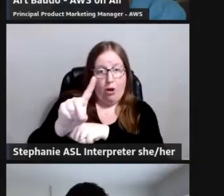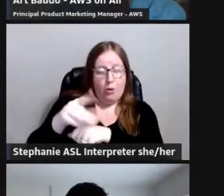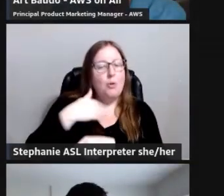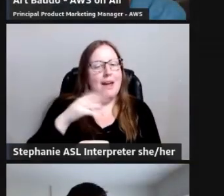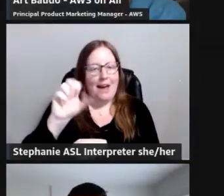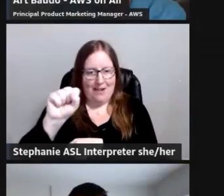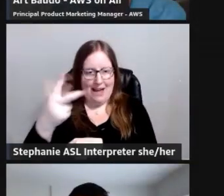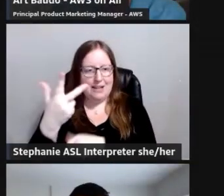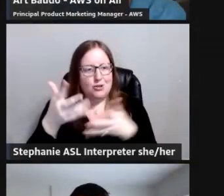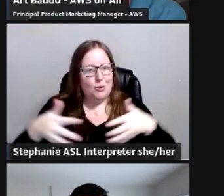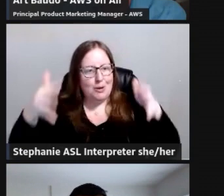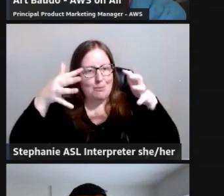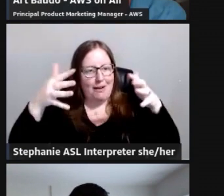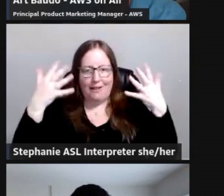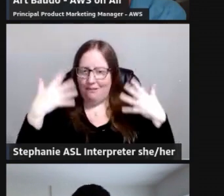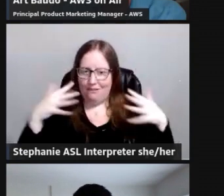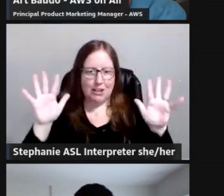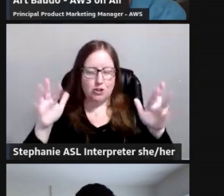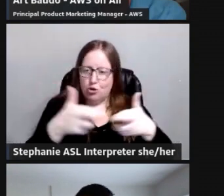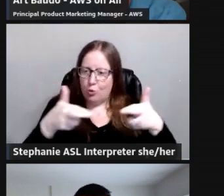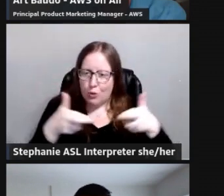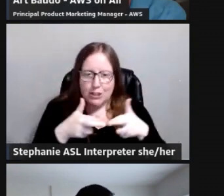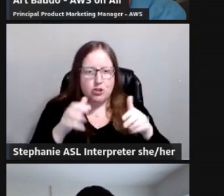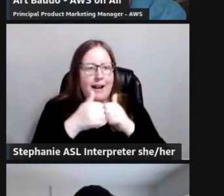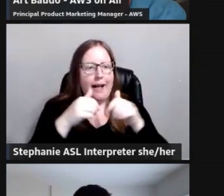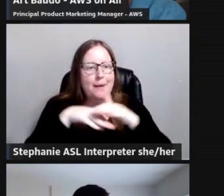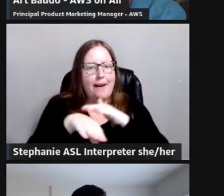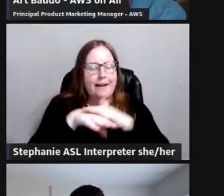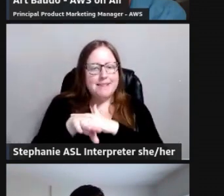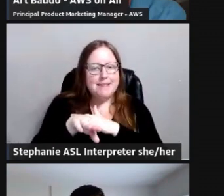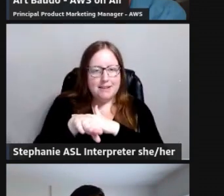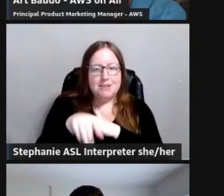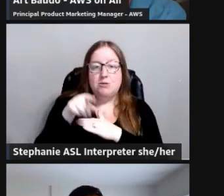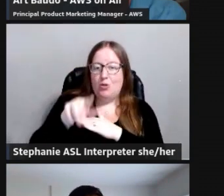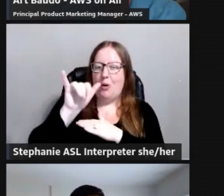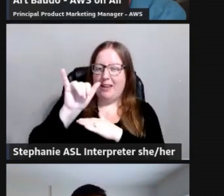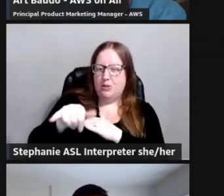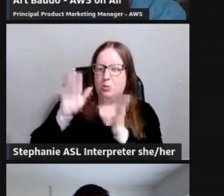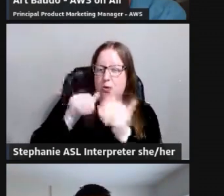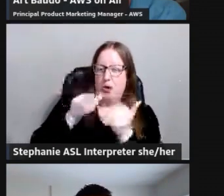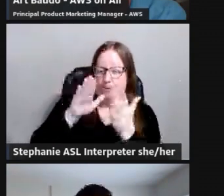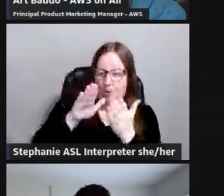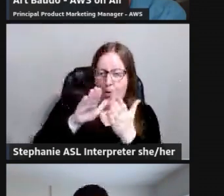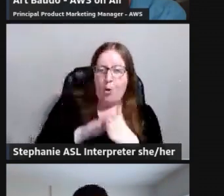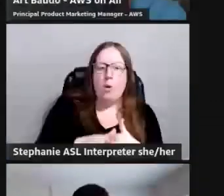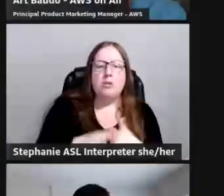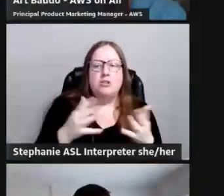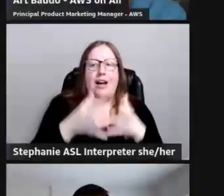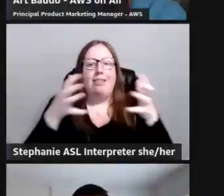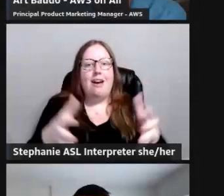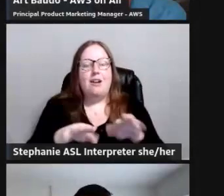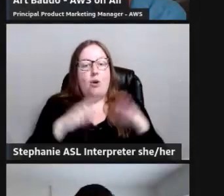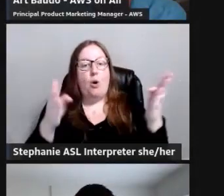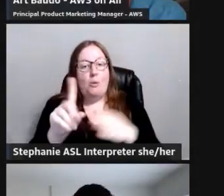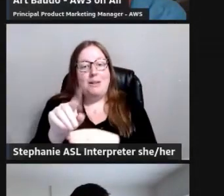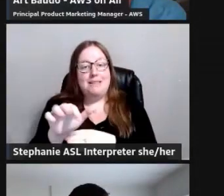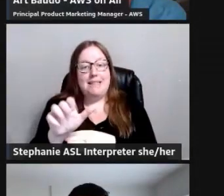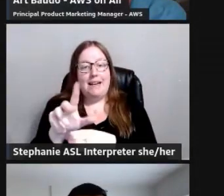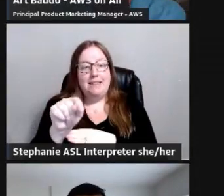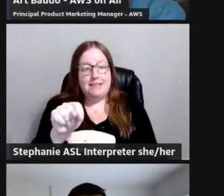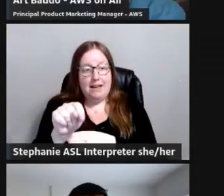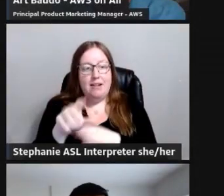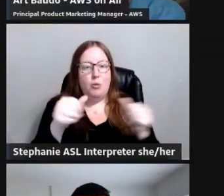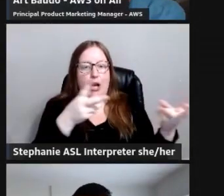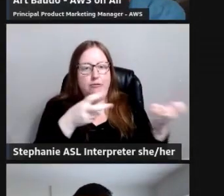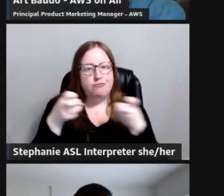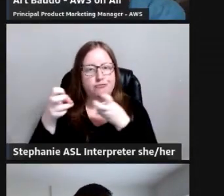bucket name, region, how to access this data. So this is one mechanism where a lot of these open data sets, you want to incorporate it. It's fairly